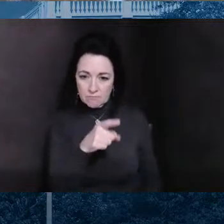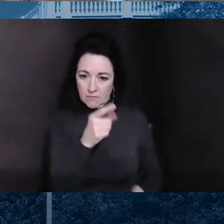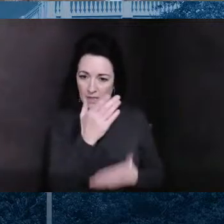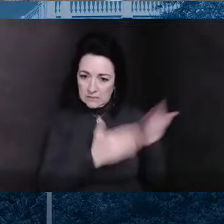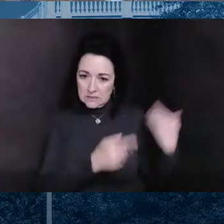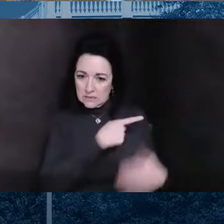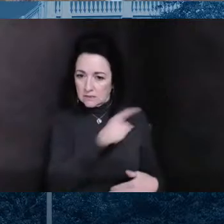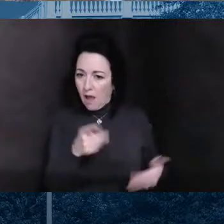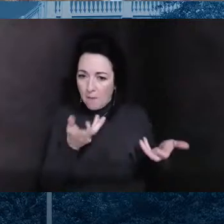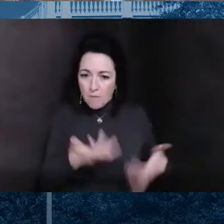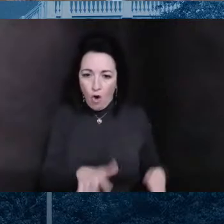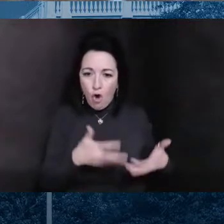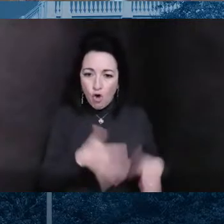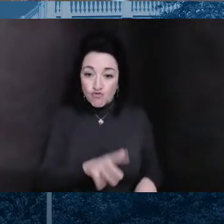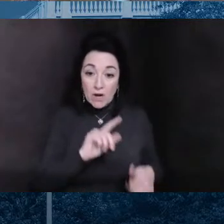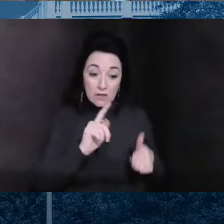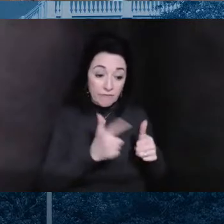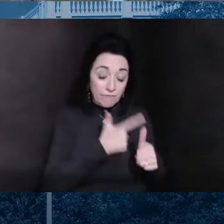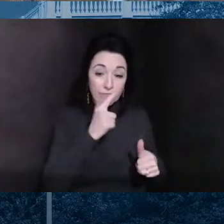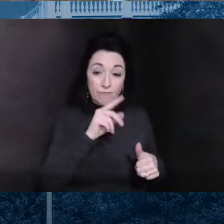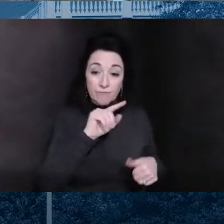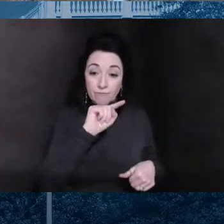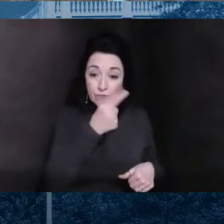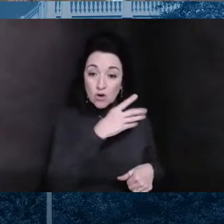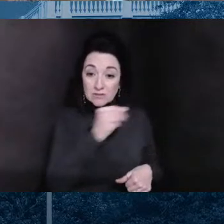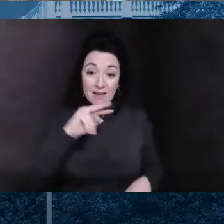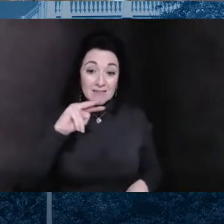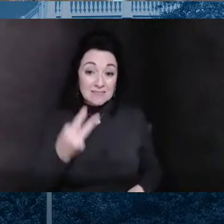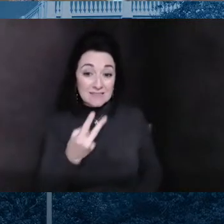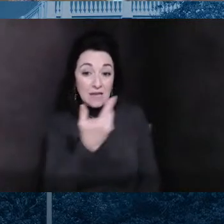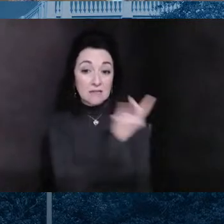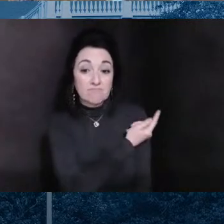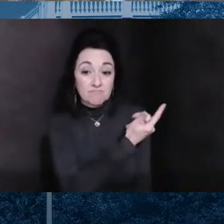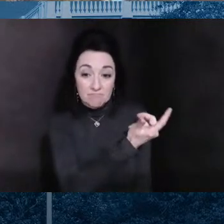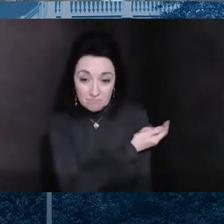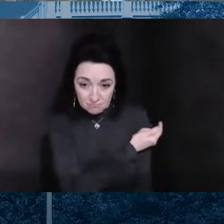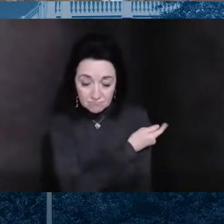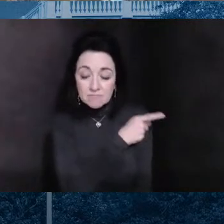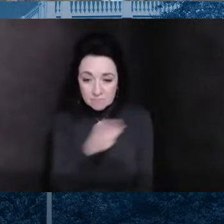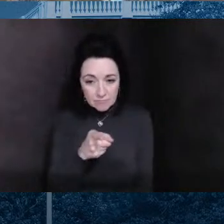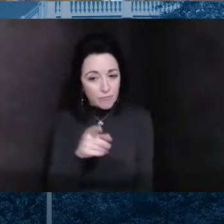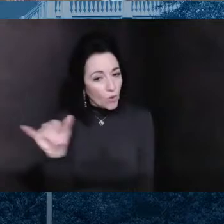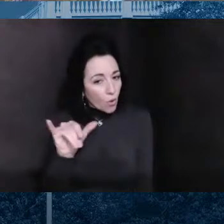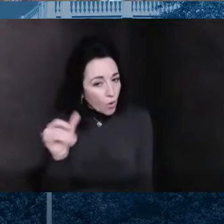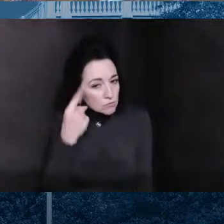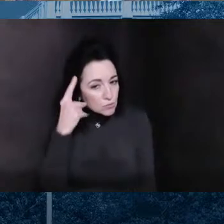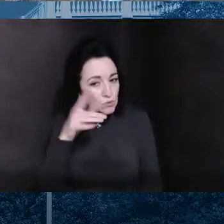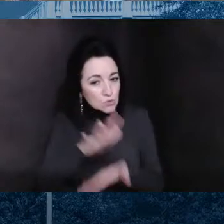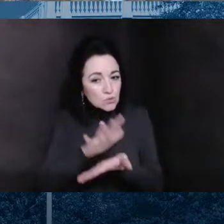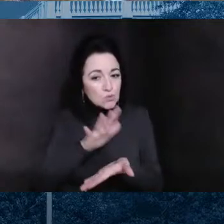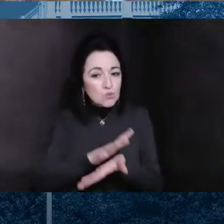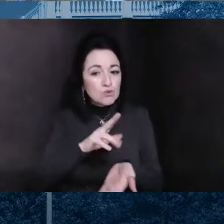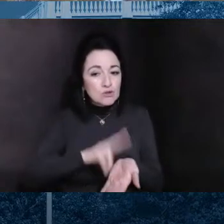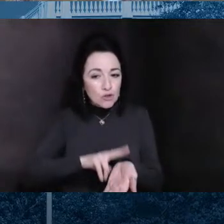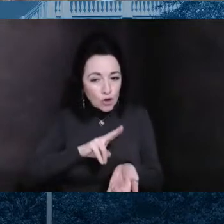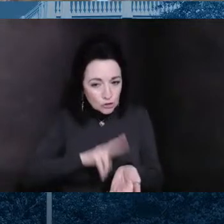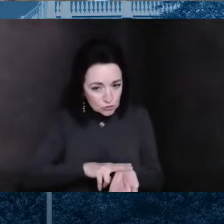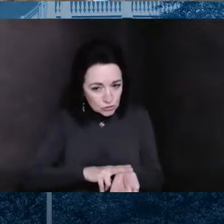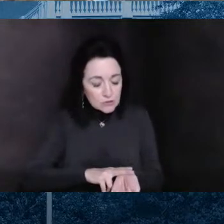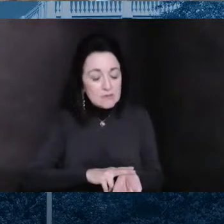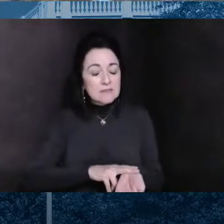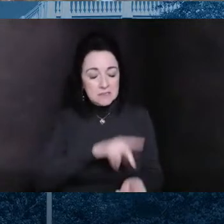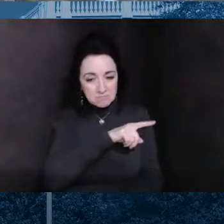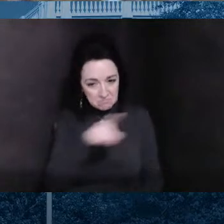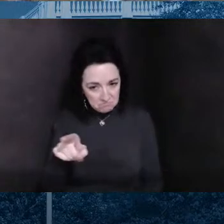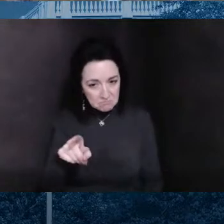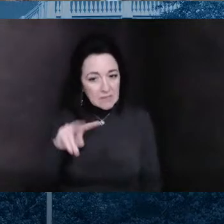receiving their second dose, as well school nurses and others. So hold tight, second doses